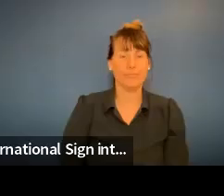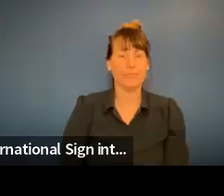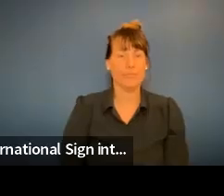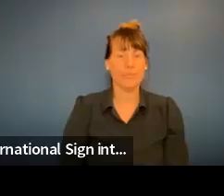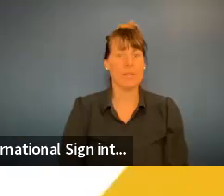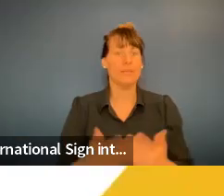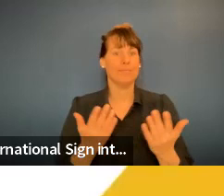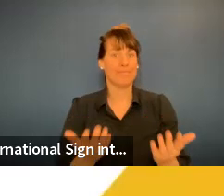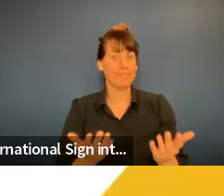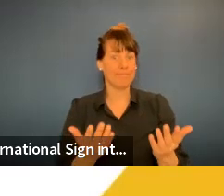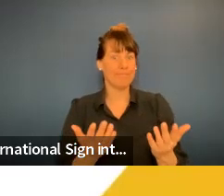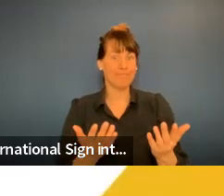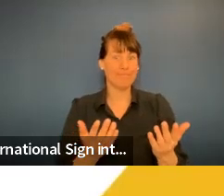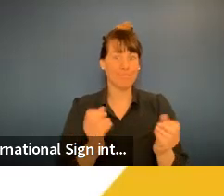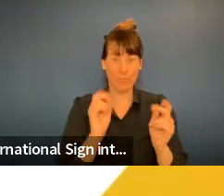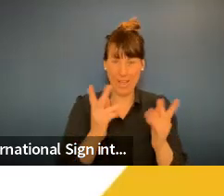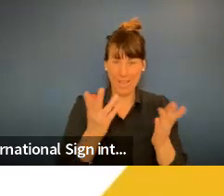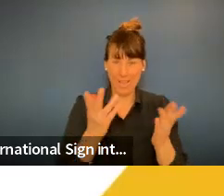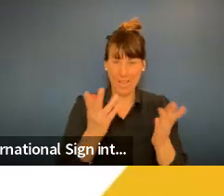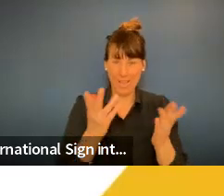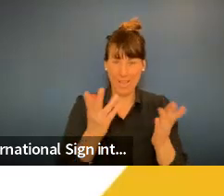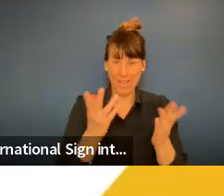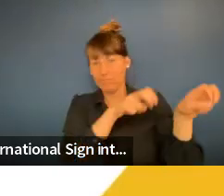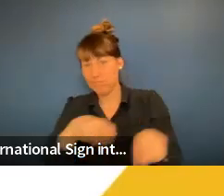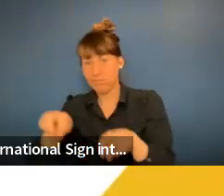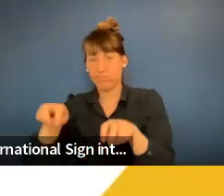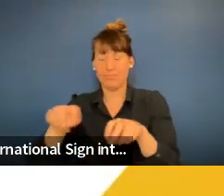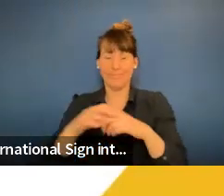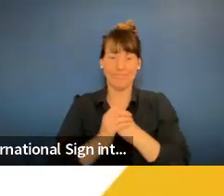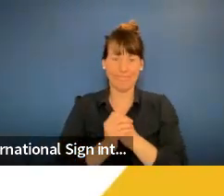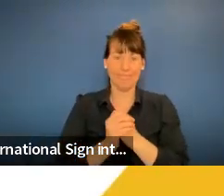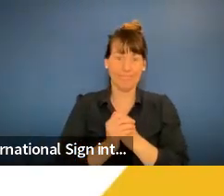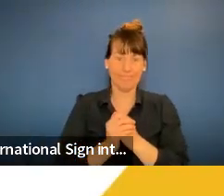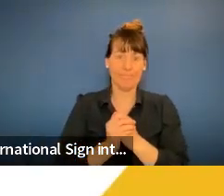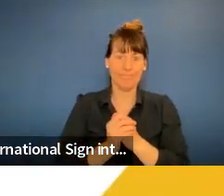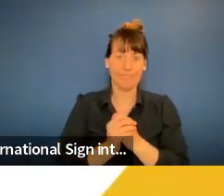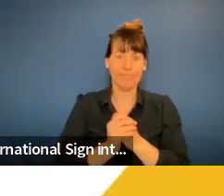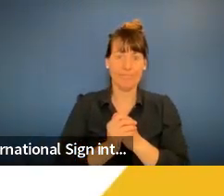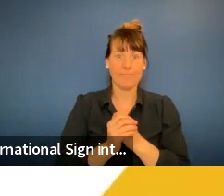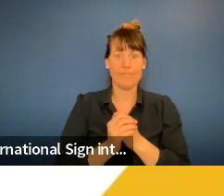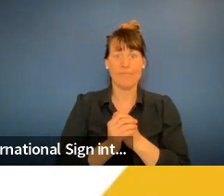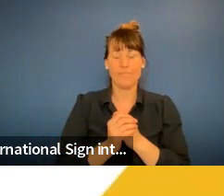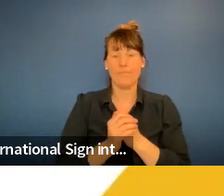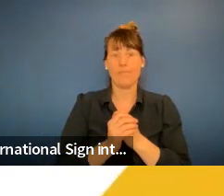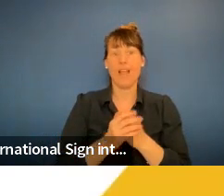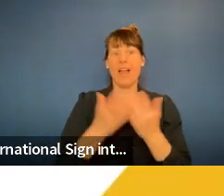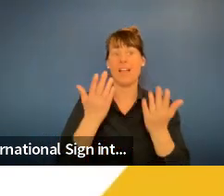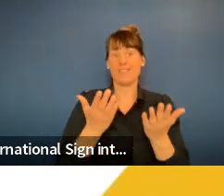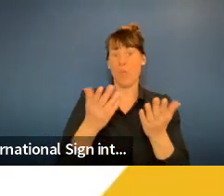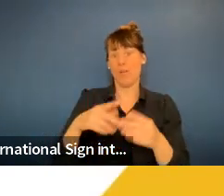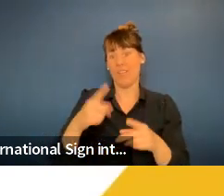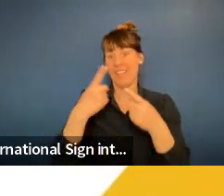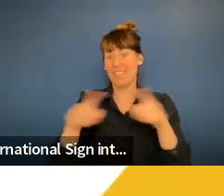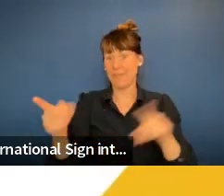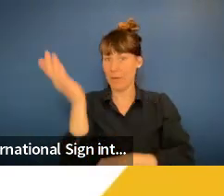about assistive product priority lists. This is a very interesting way of approaching the challenge of